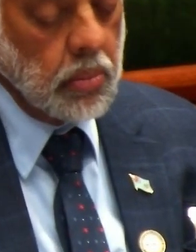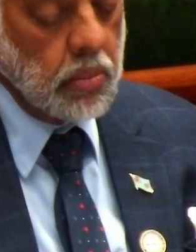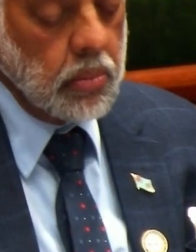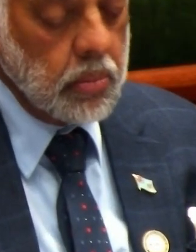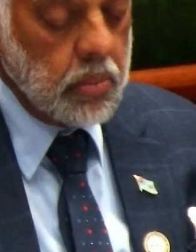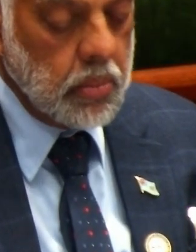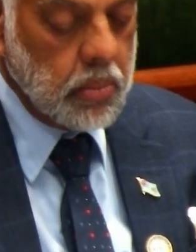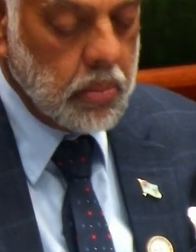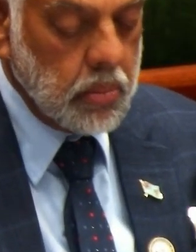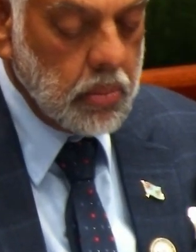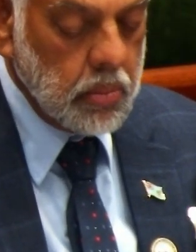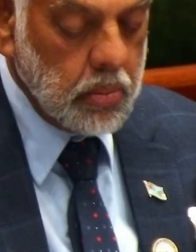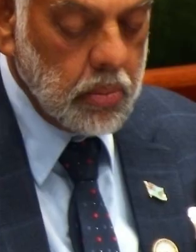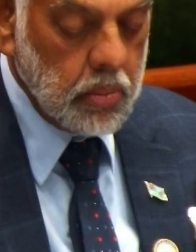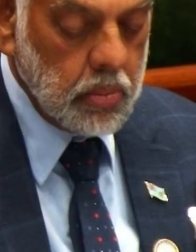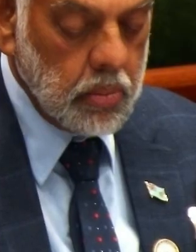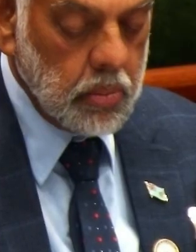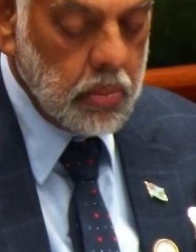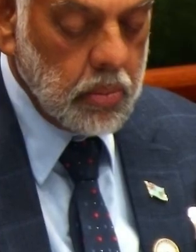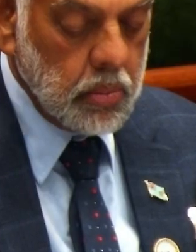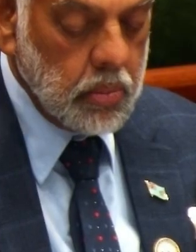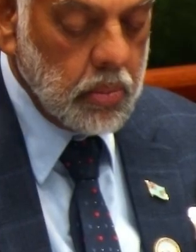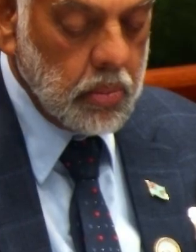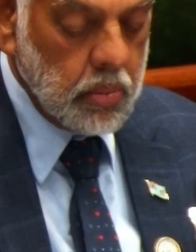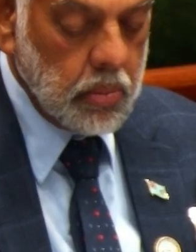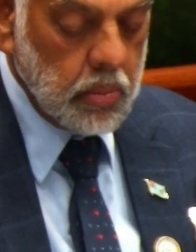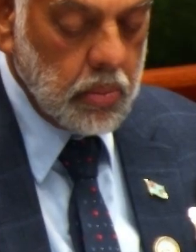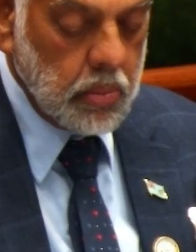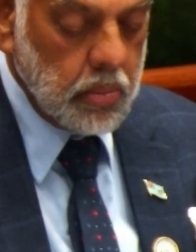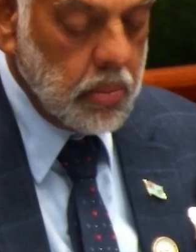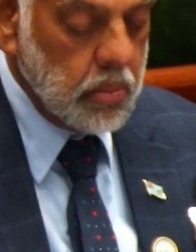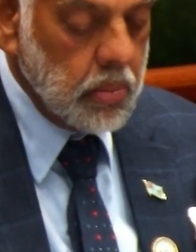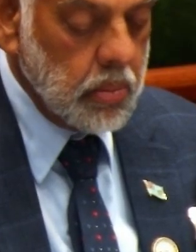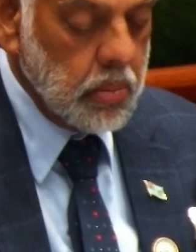League World Cup next year. This is greatly inspiring for young women in Fiji.